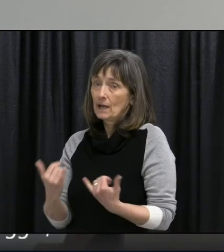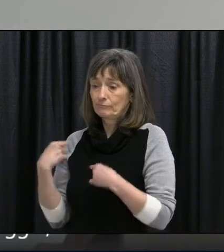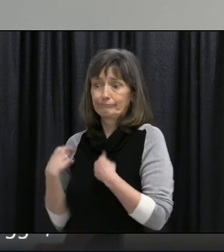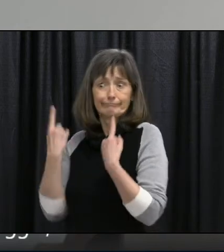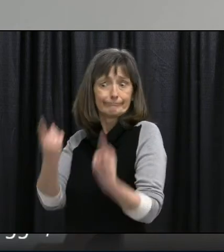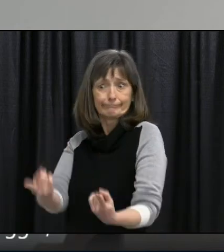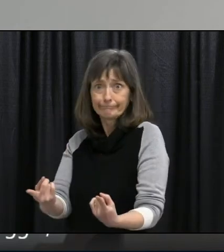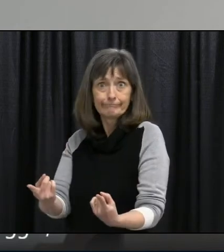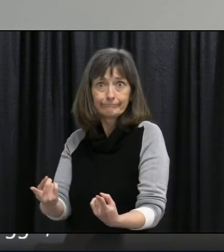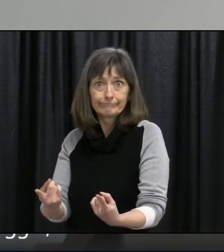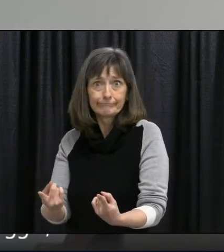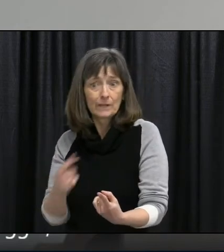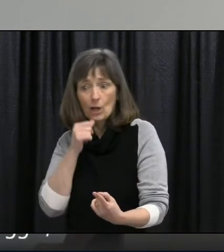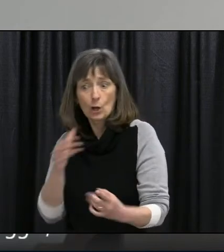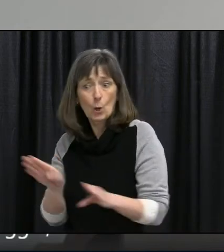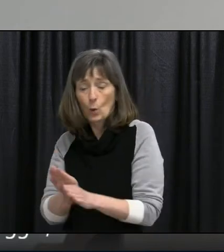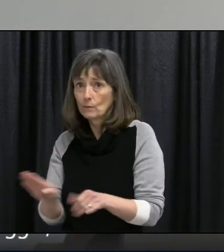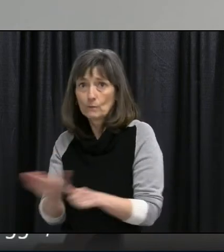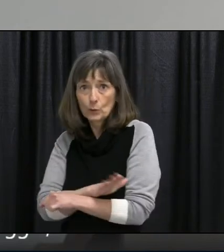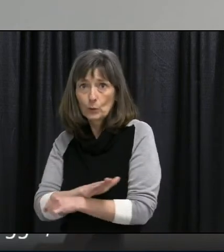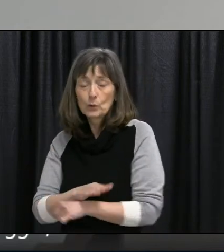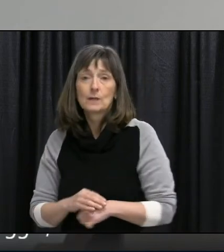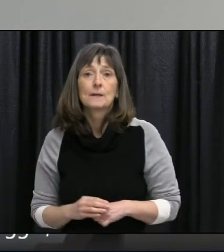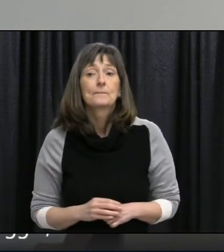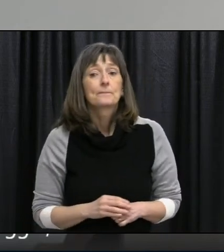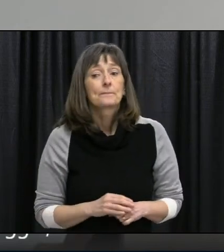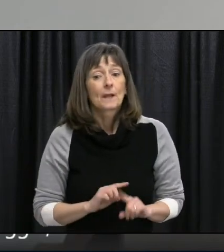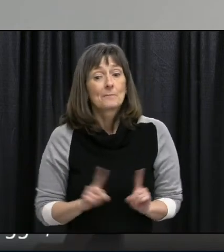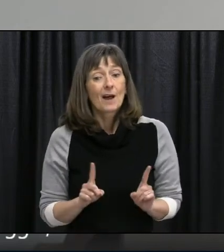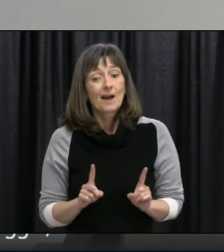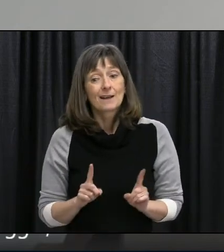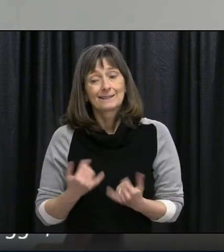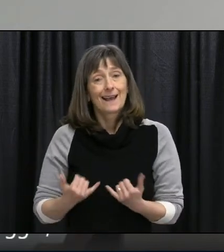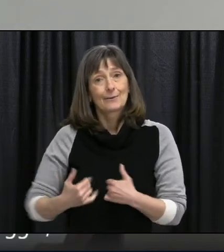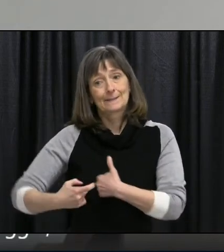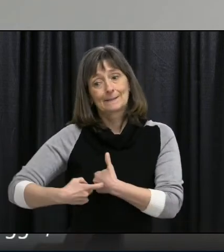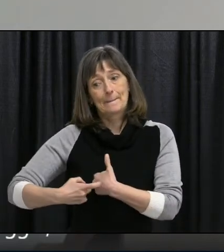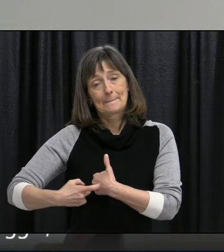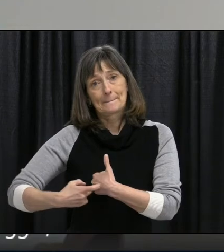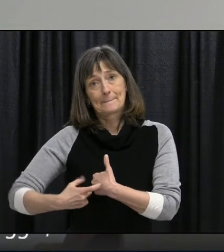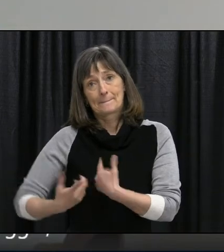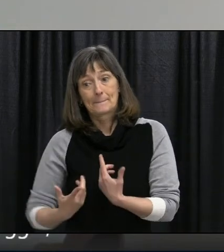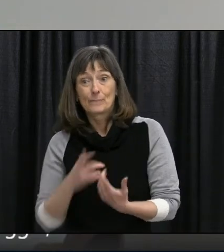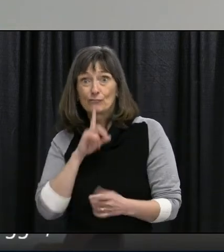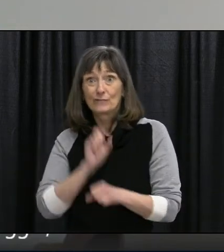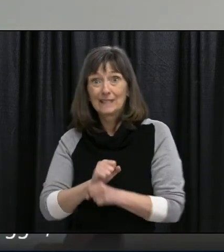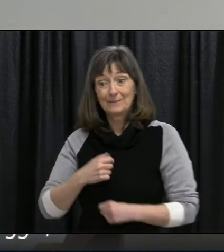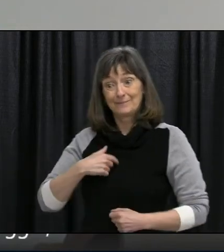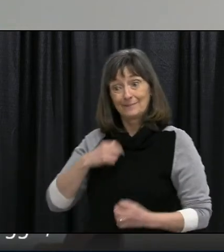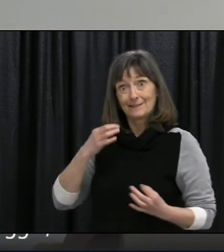is time sensitive from the point of view of treatment, and that's a clinical decision.